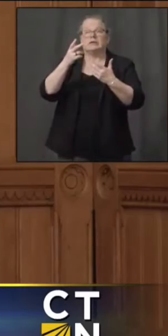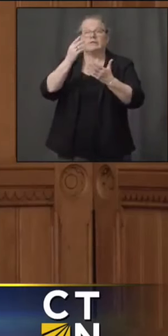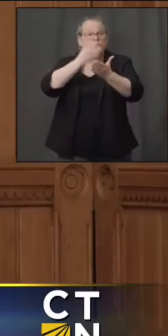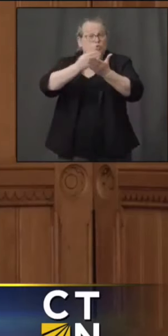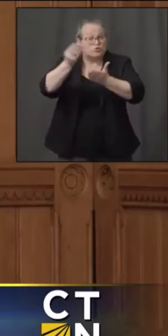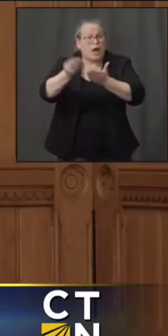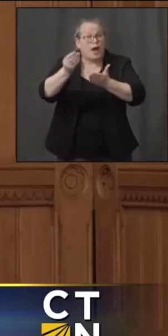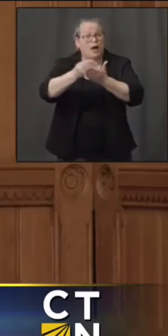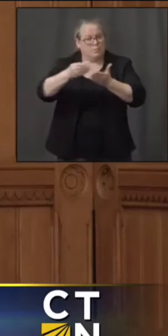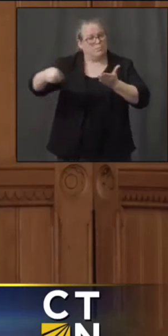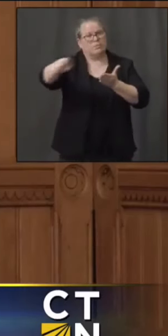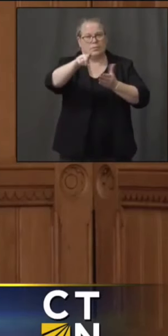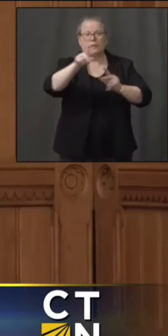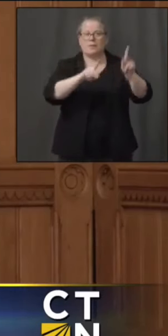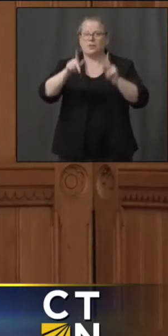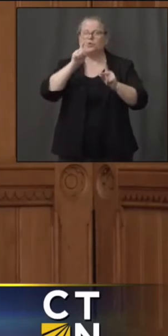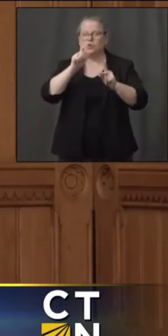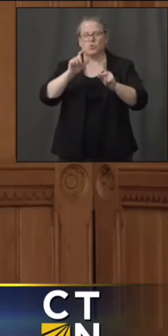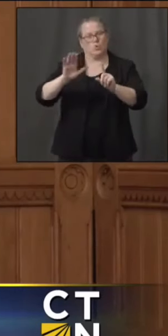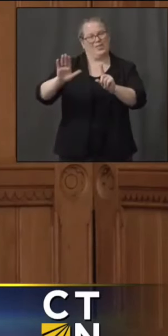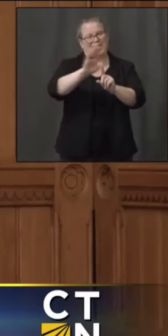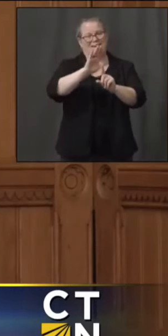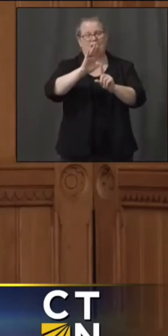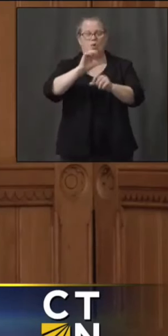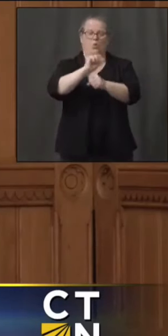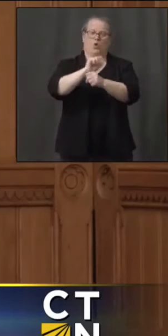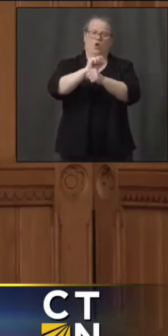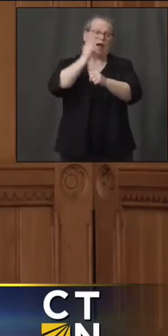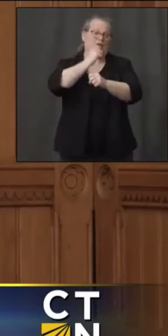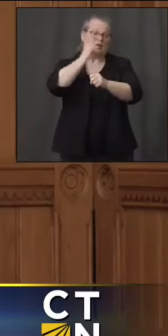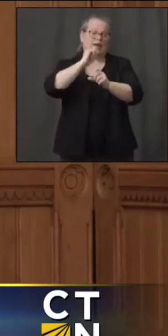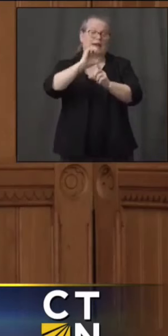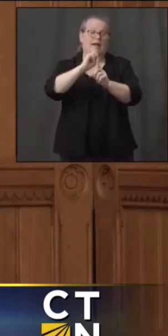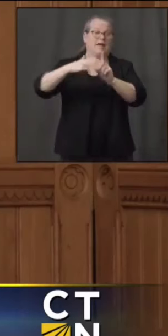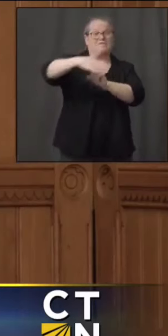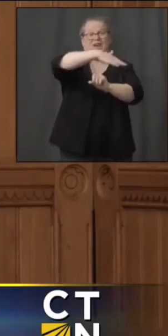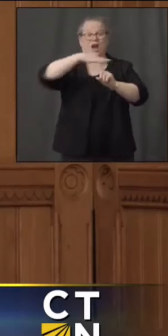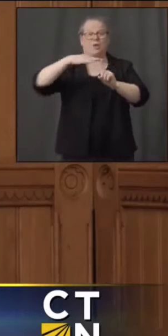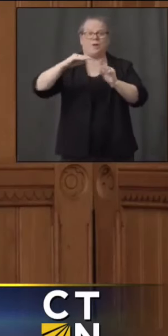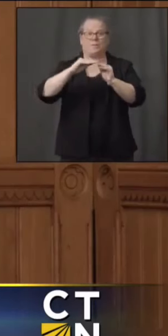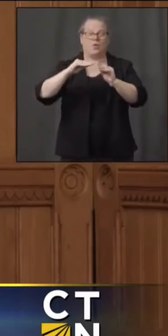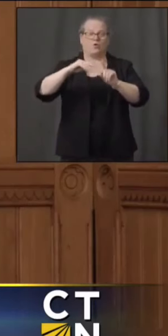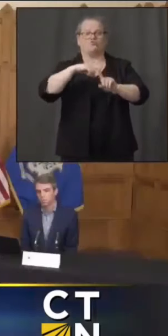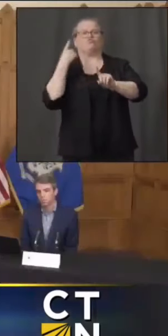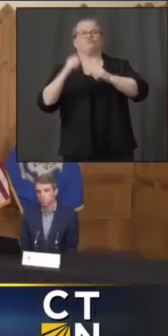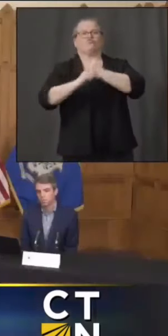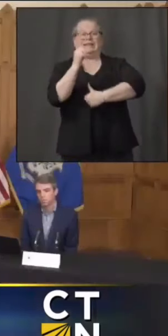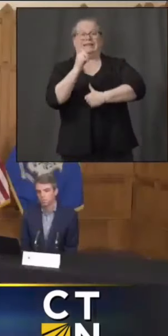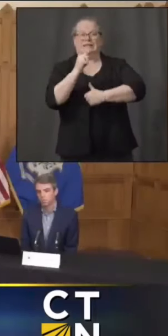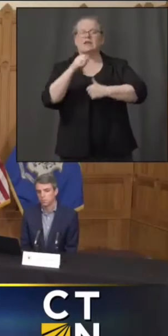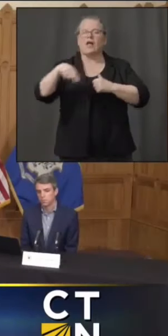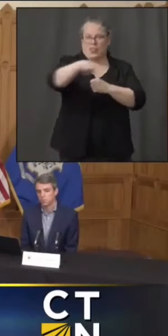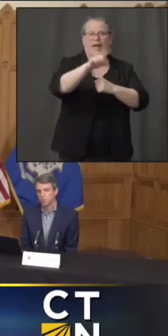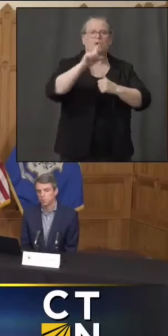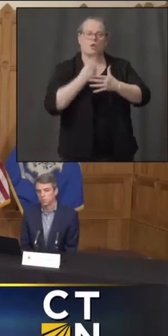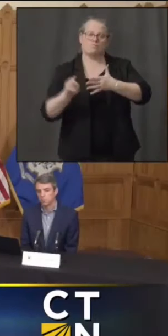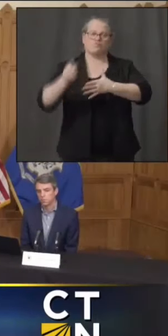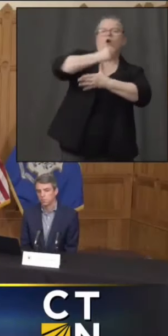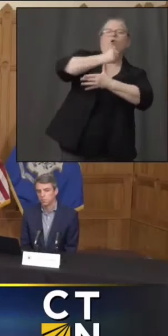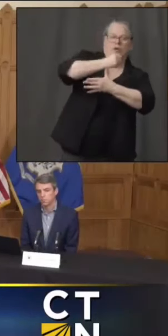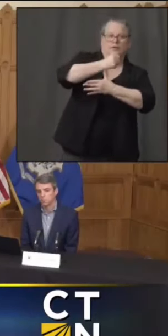rebound infections. So there will be some structure around that as well. Thank you. NBC Connecticut.